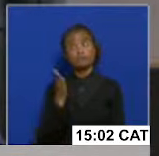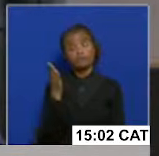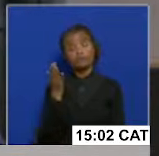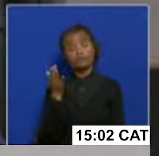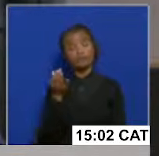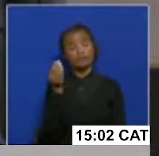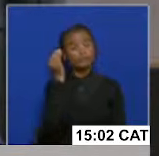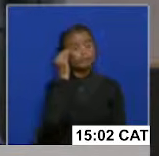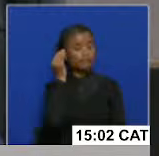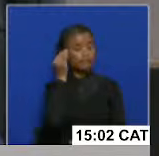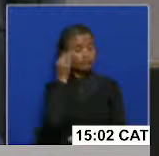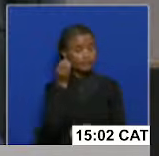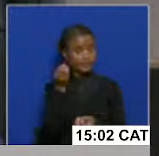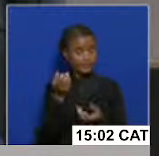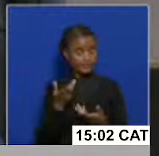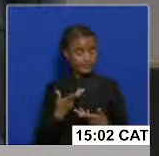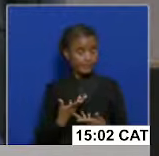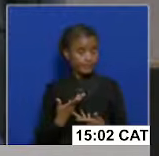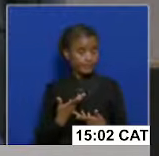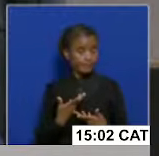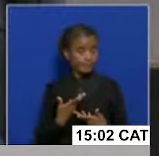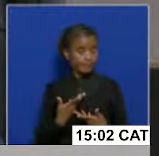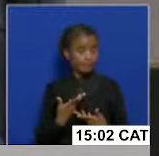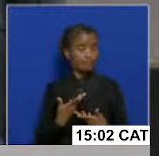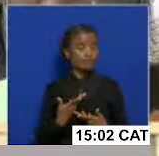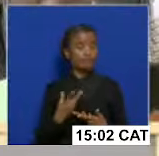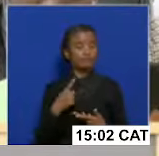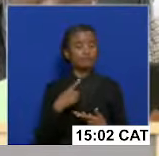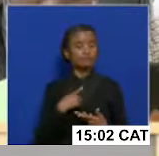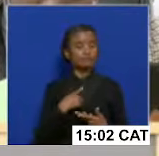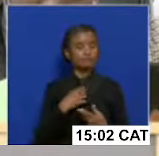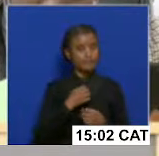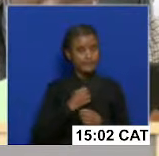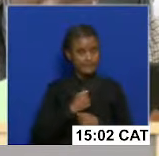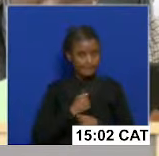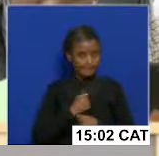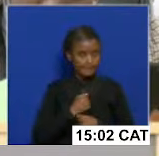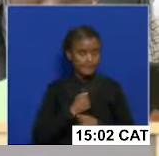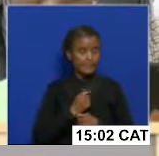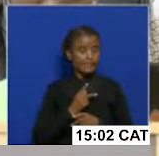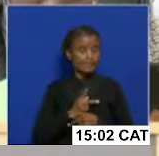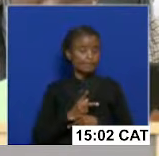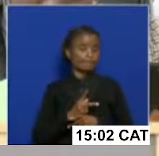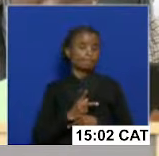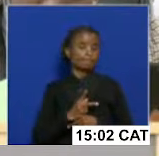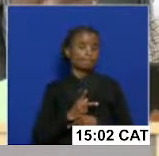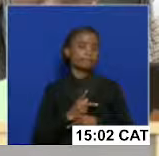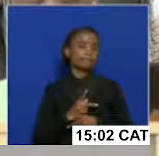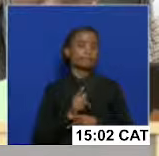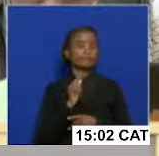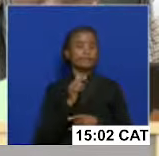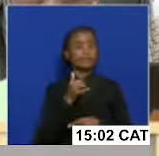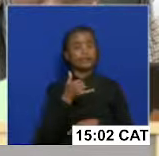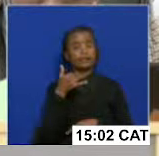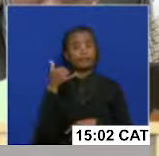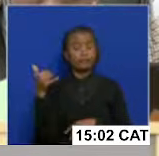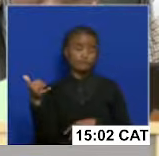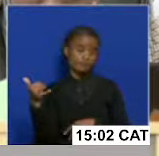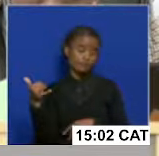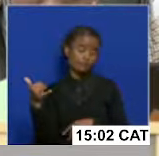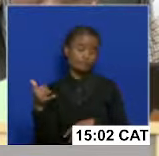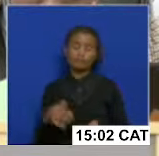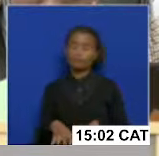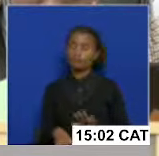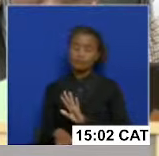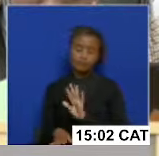and I kept it on myself until I phoned him back. No. I found. Oh, continue.